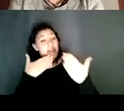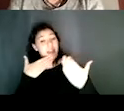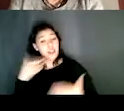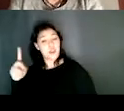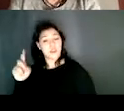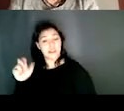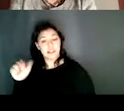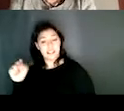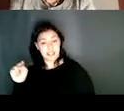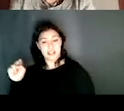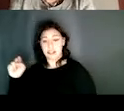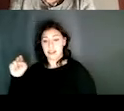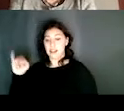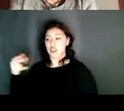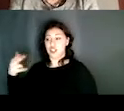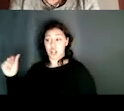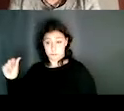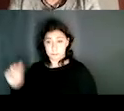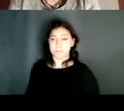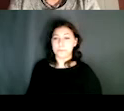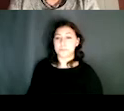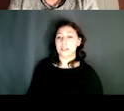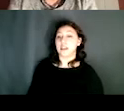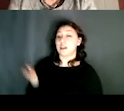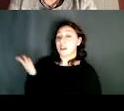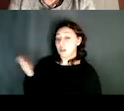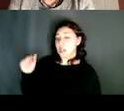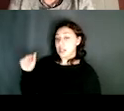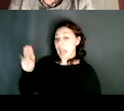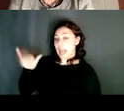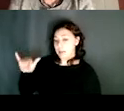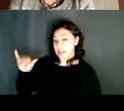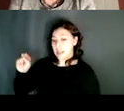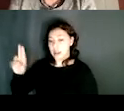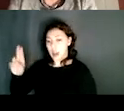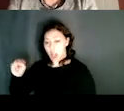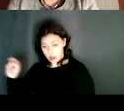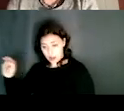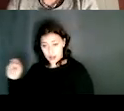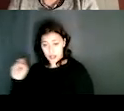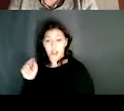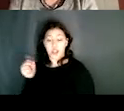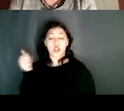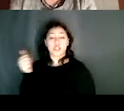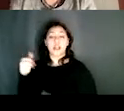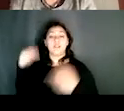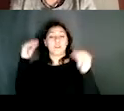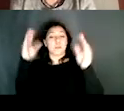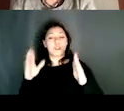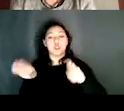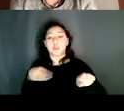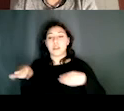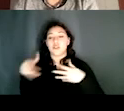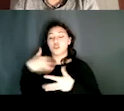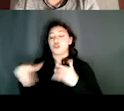Amy Nunn is Executive Director of the Rhode Island Public Health Institute, and she has contributed to a number of community engagement